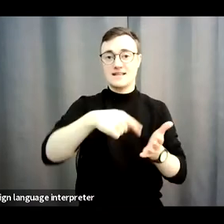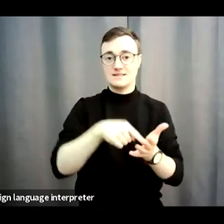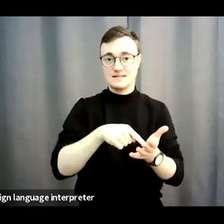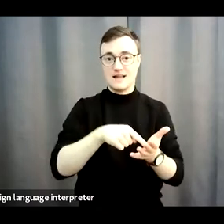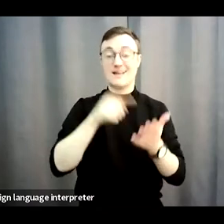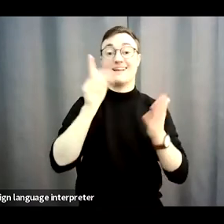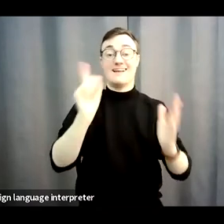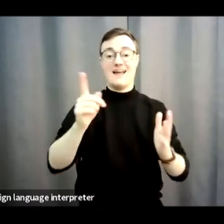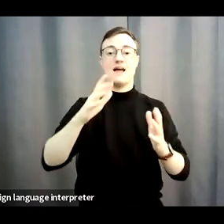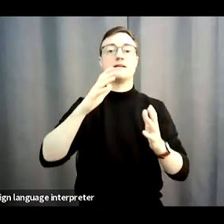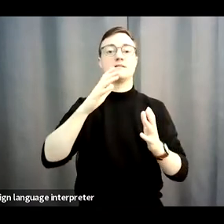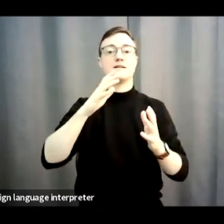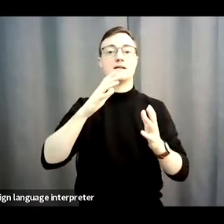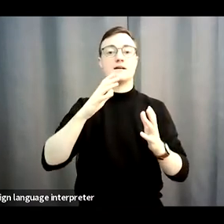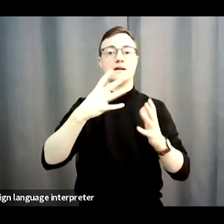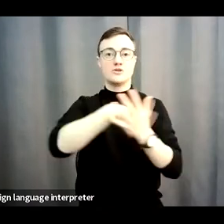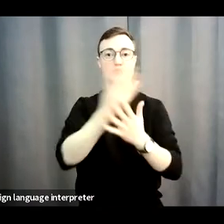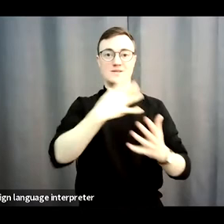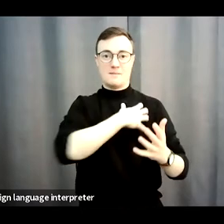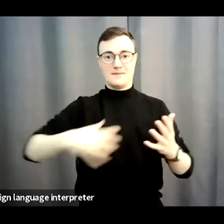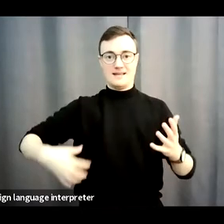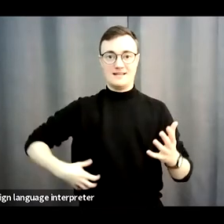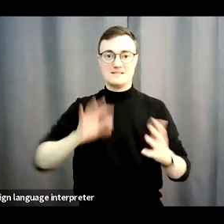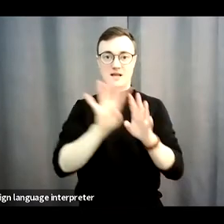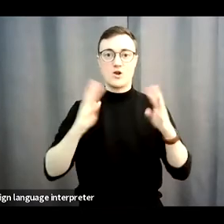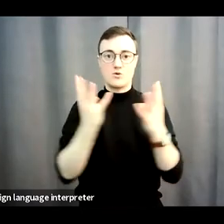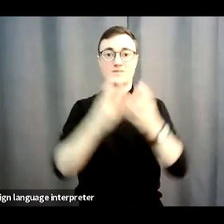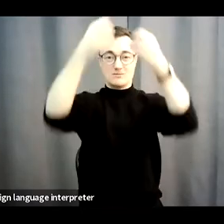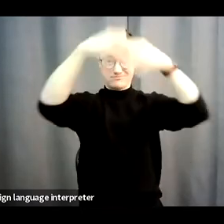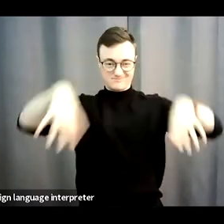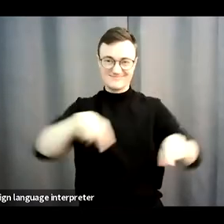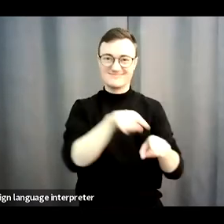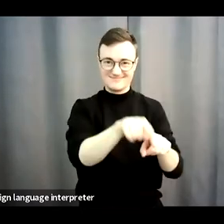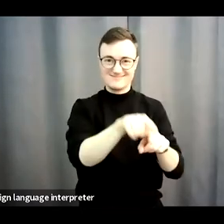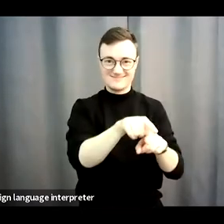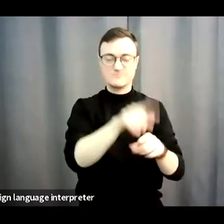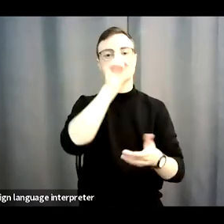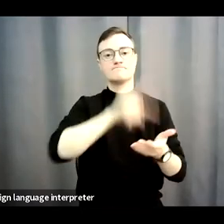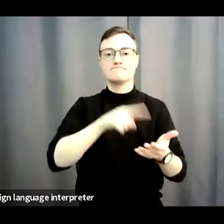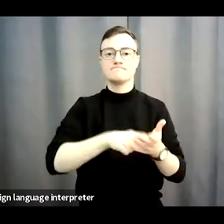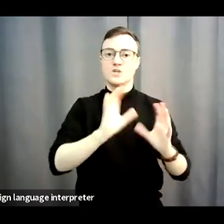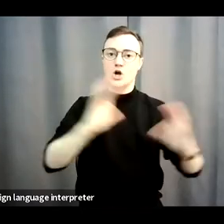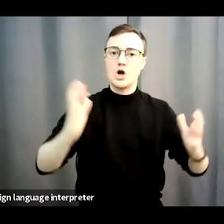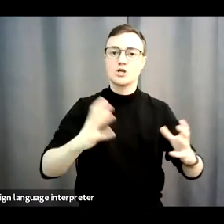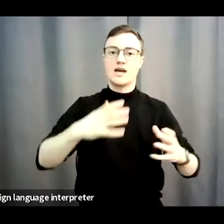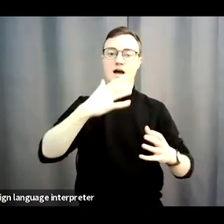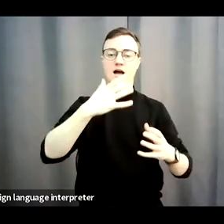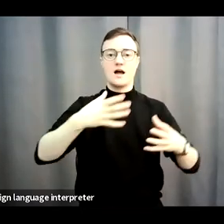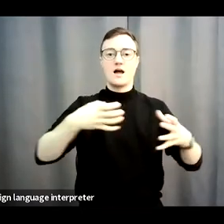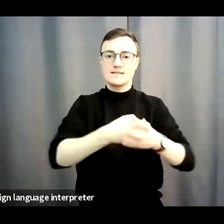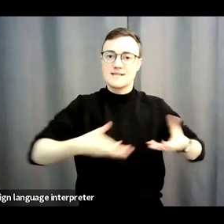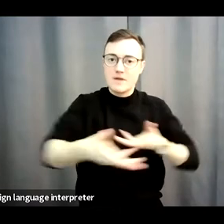of Ministers. Their mandate is to contribute to increased cooperation and knowledge in the Nordic